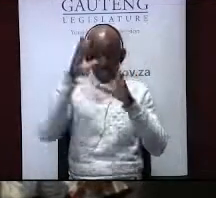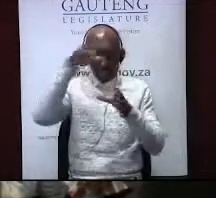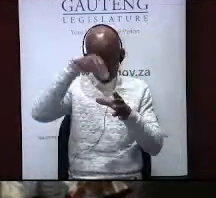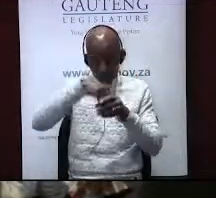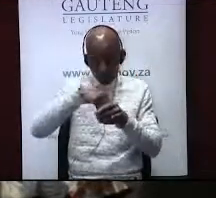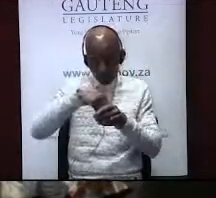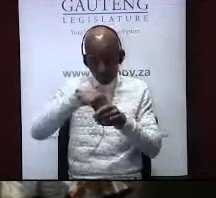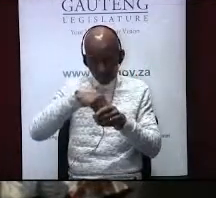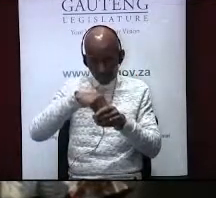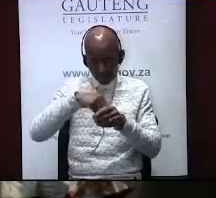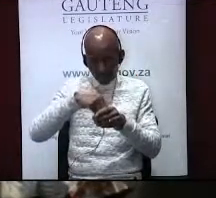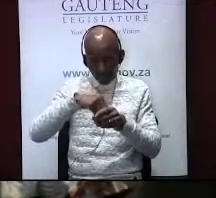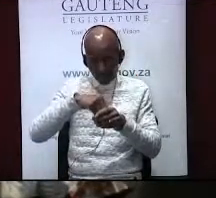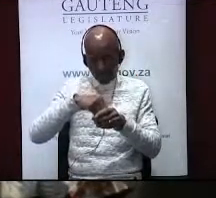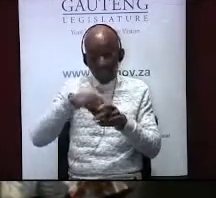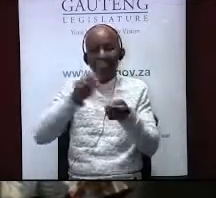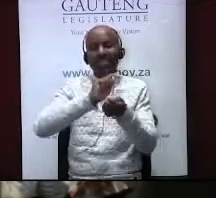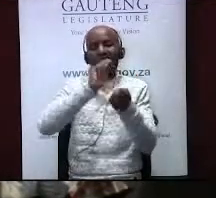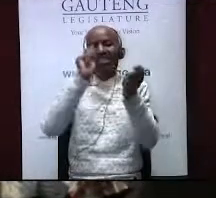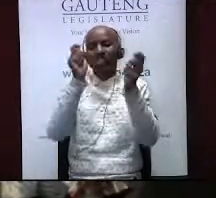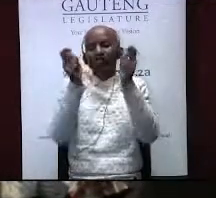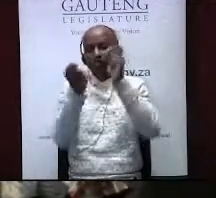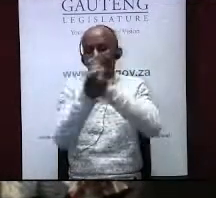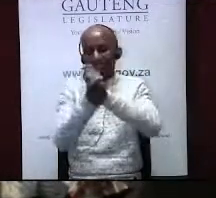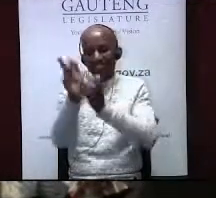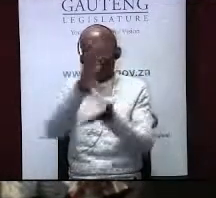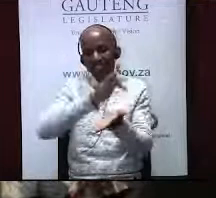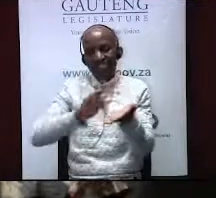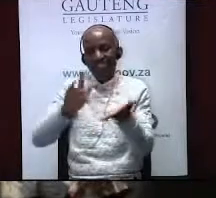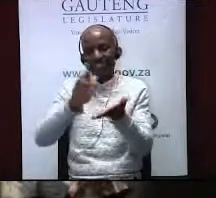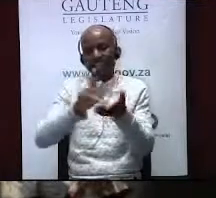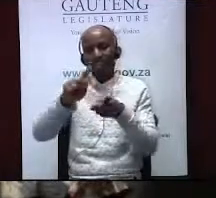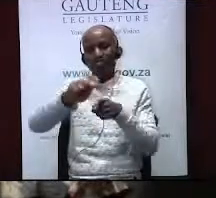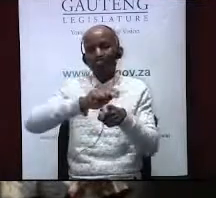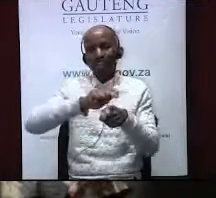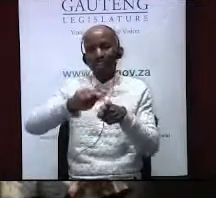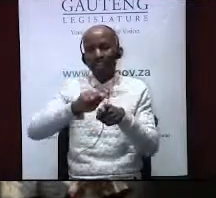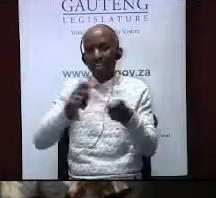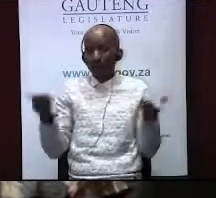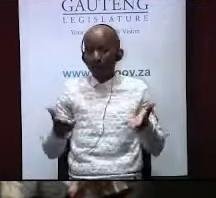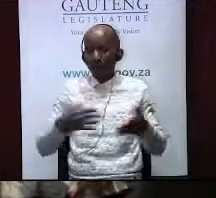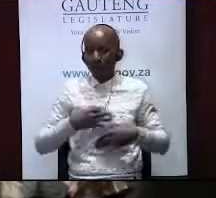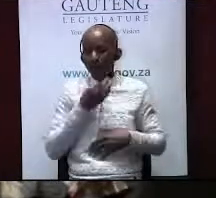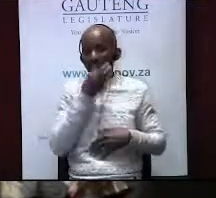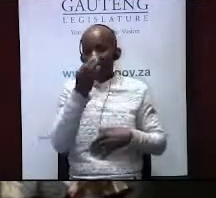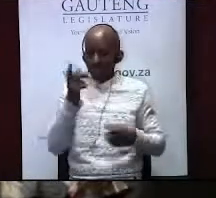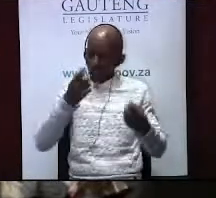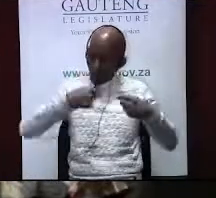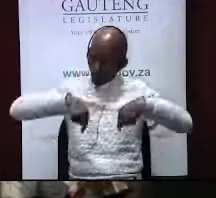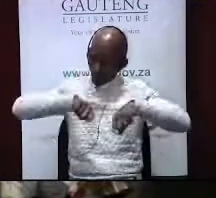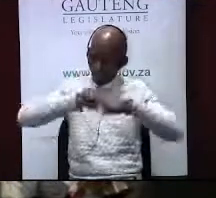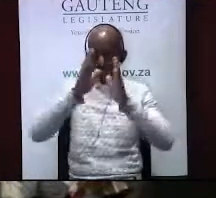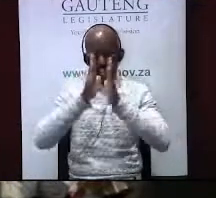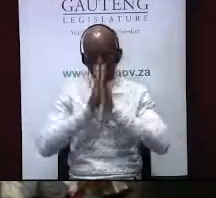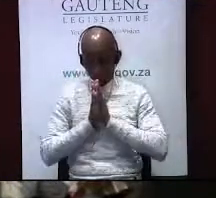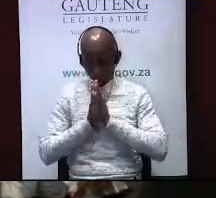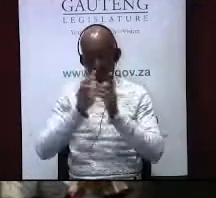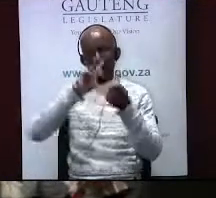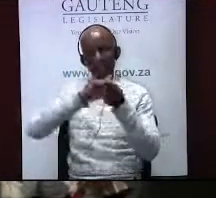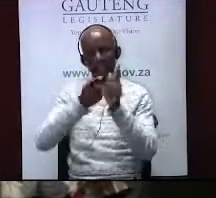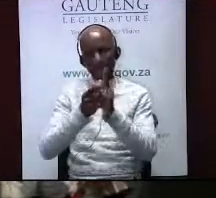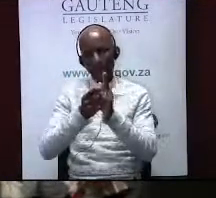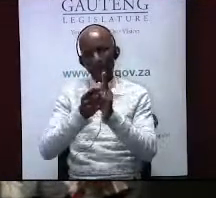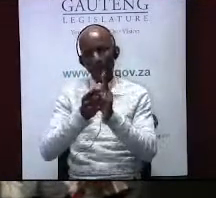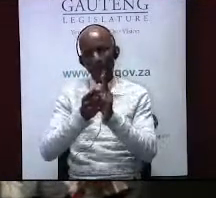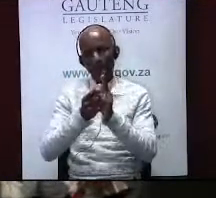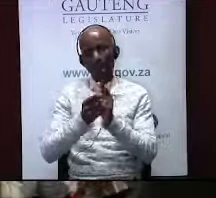in is Transformation Center Training, where we are saying, as a church, become a missionary